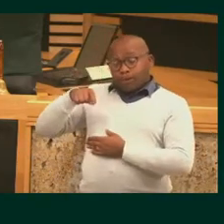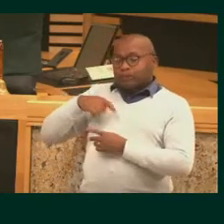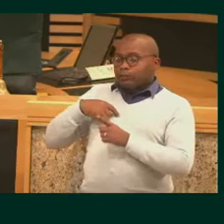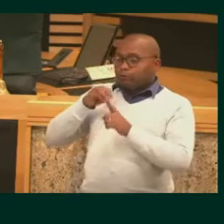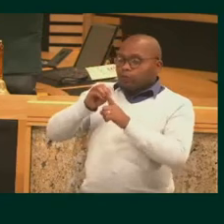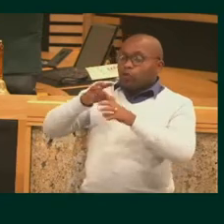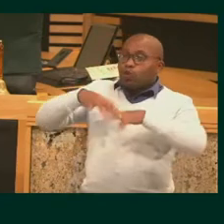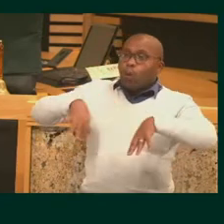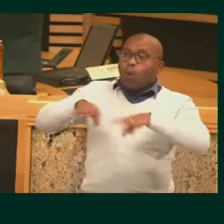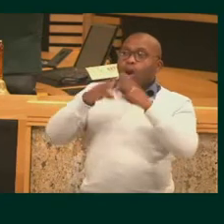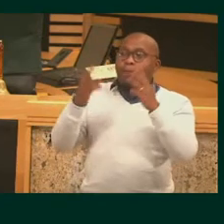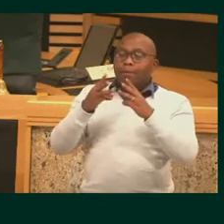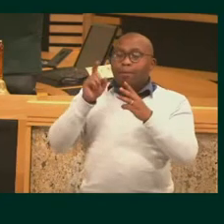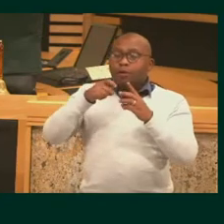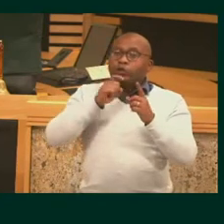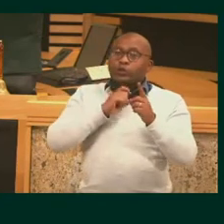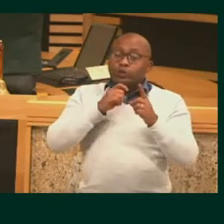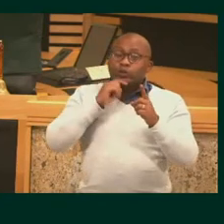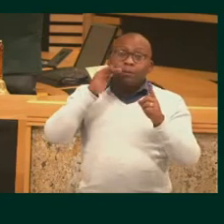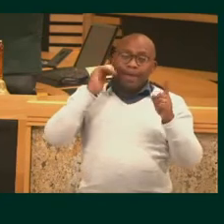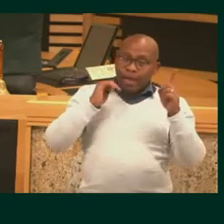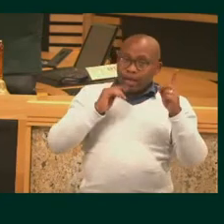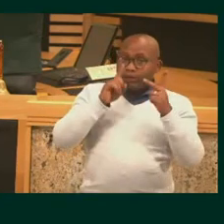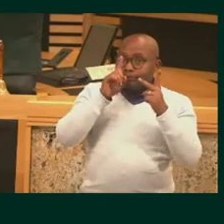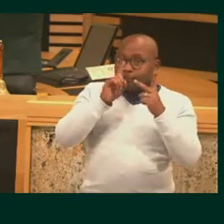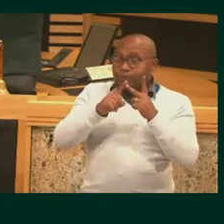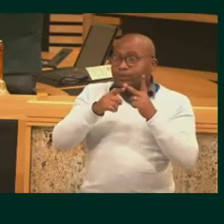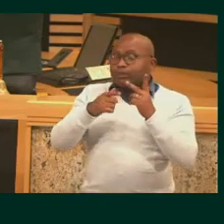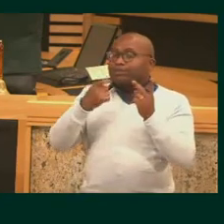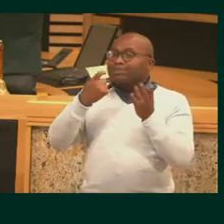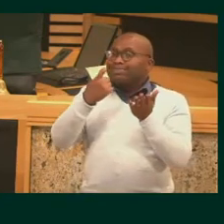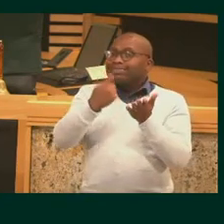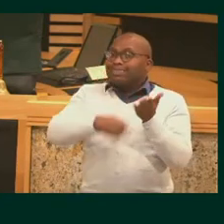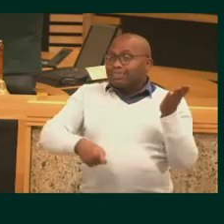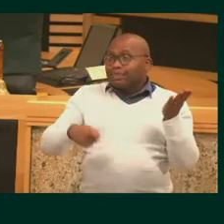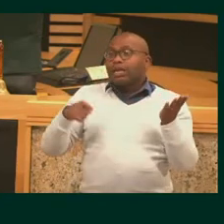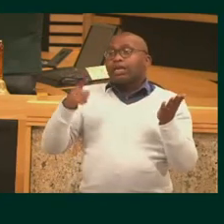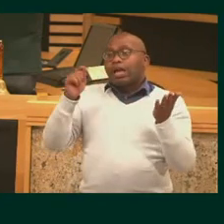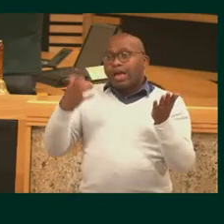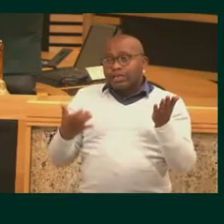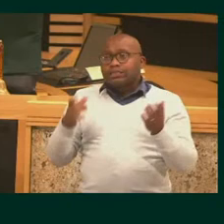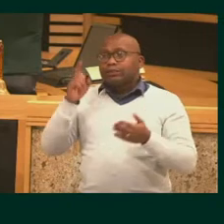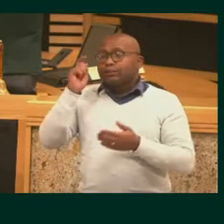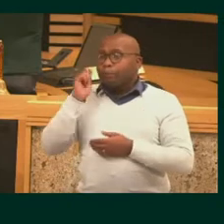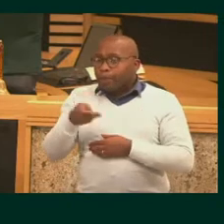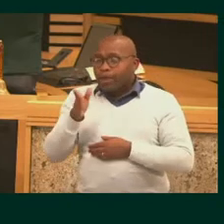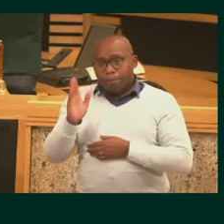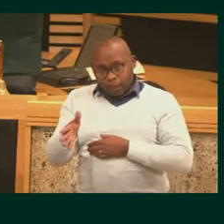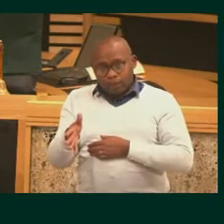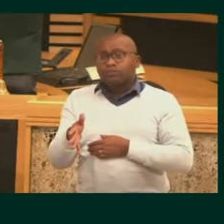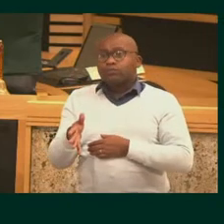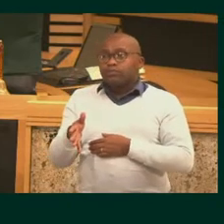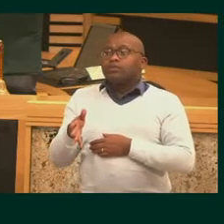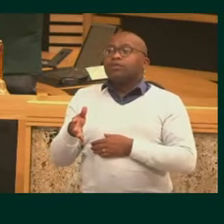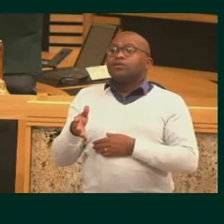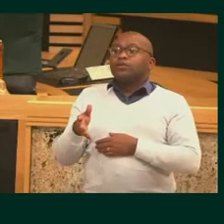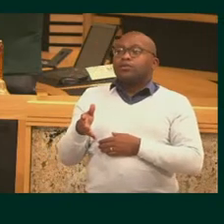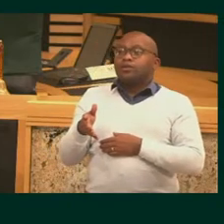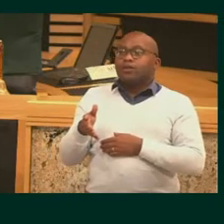Bank those who don't Bank cooperate and come forward and be able to be available to be